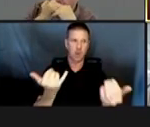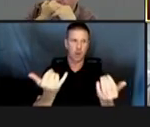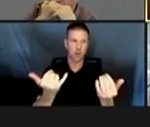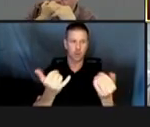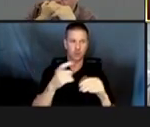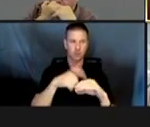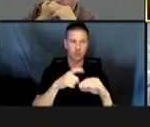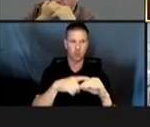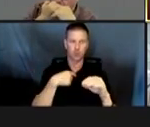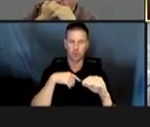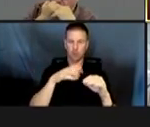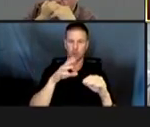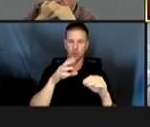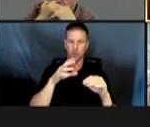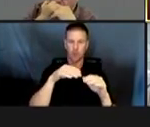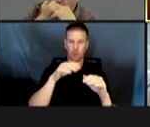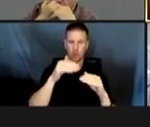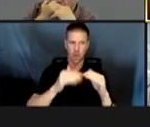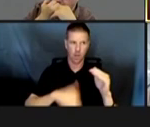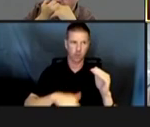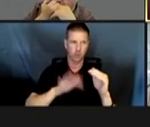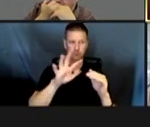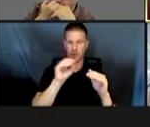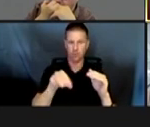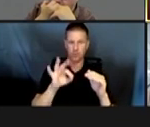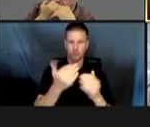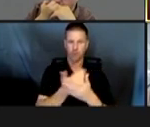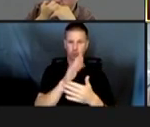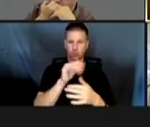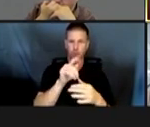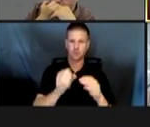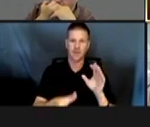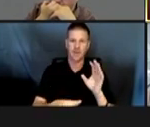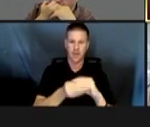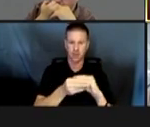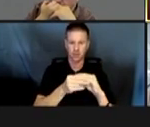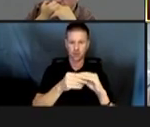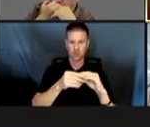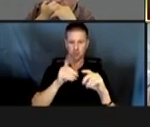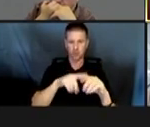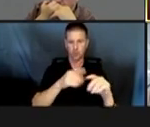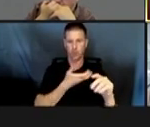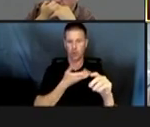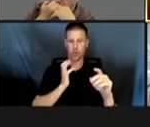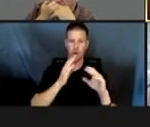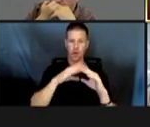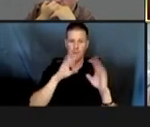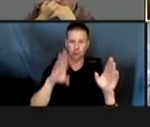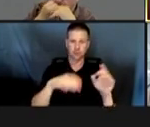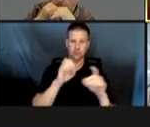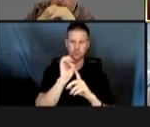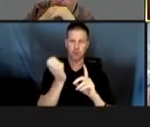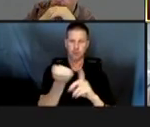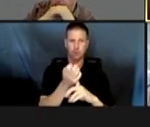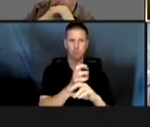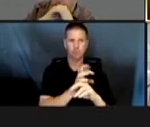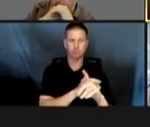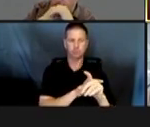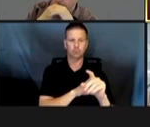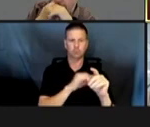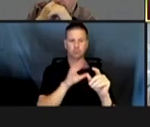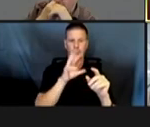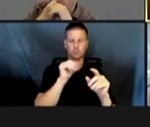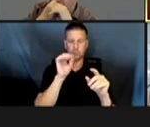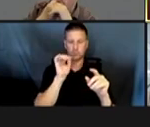go under 5% of new units being added to our housing environment. And